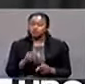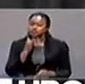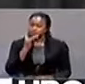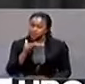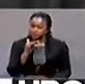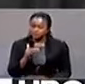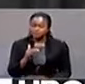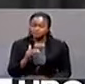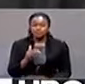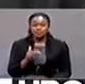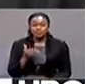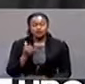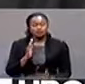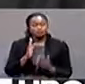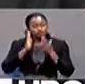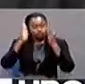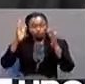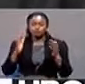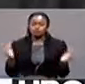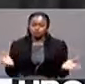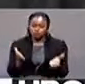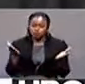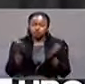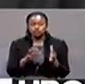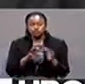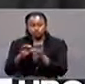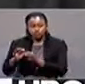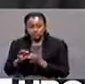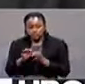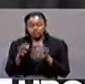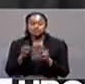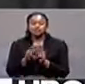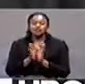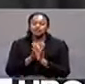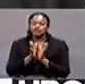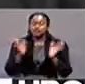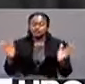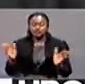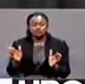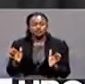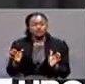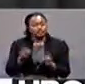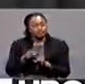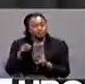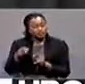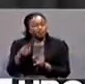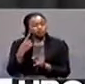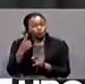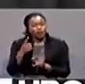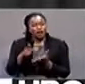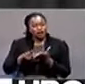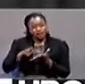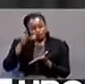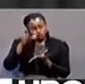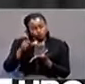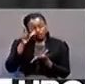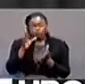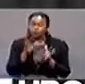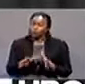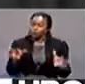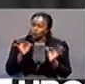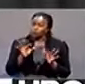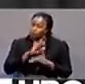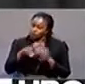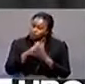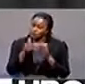His Grace the Late promoted unity and diversity. And that's one lesson all of us should take from